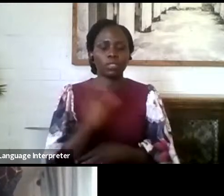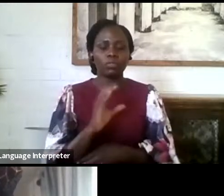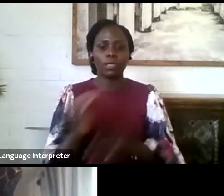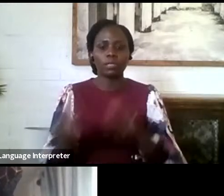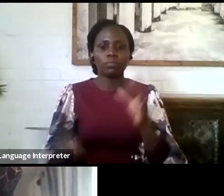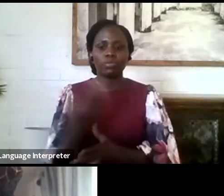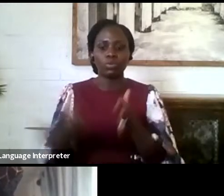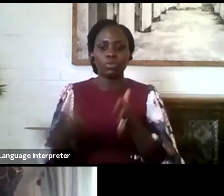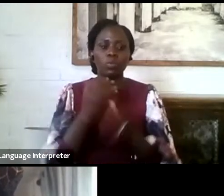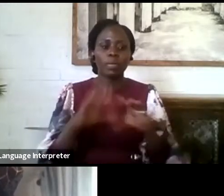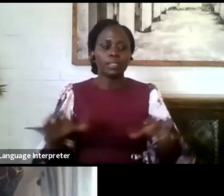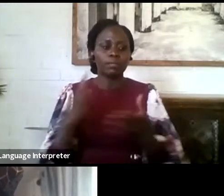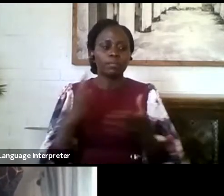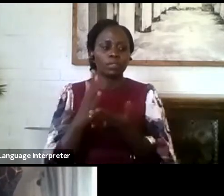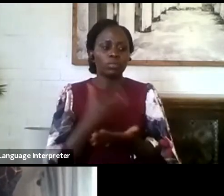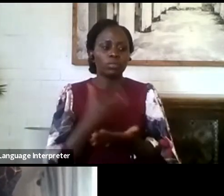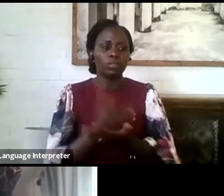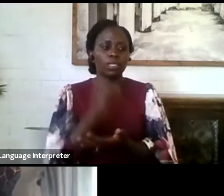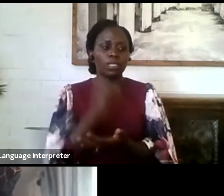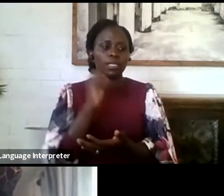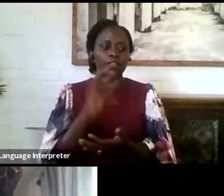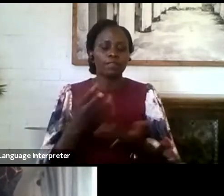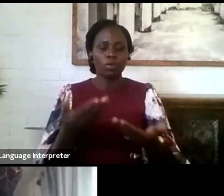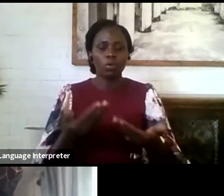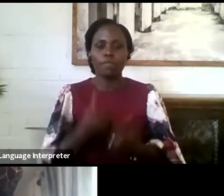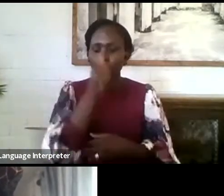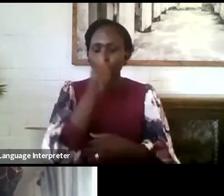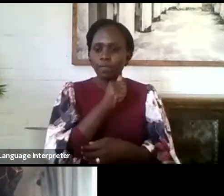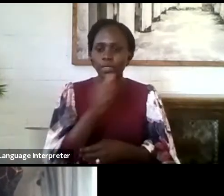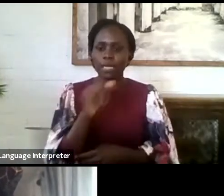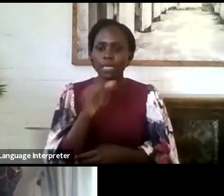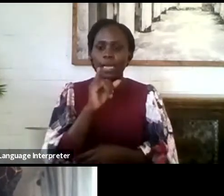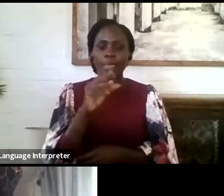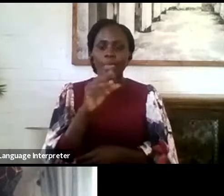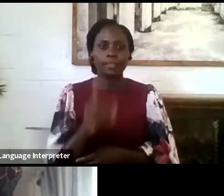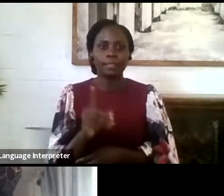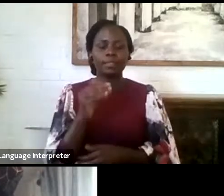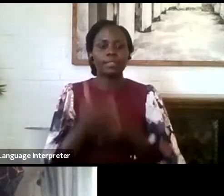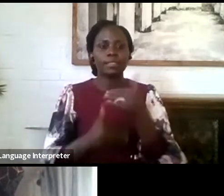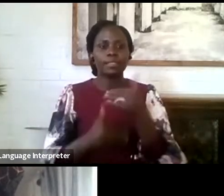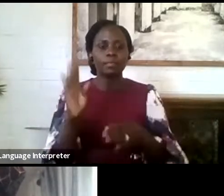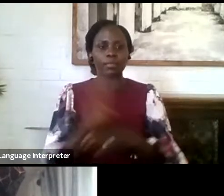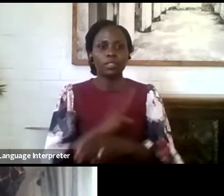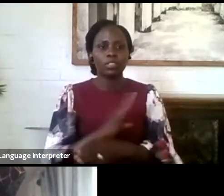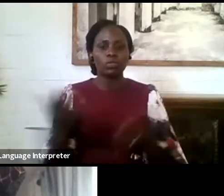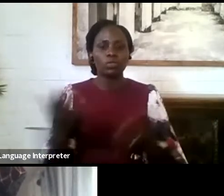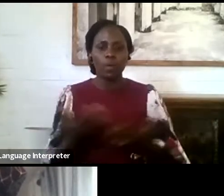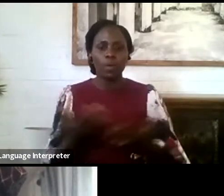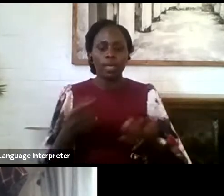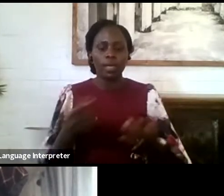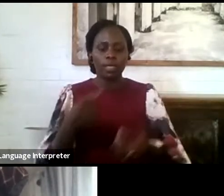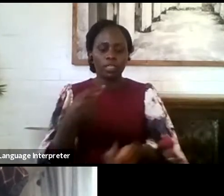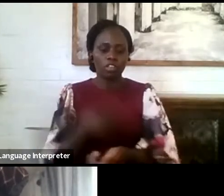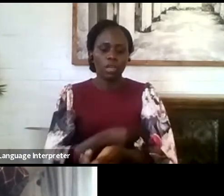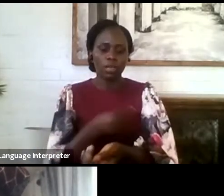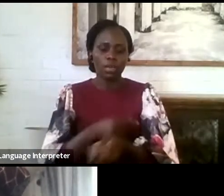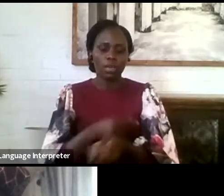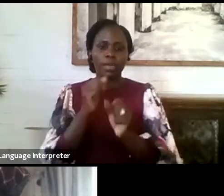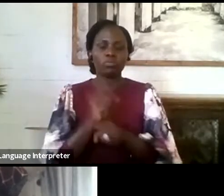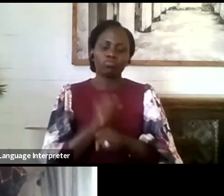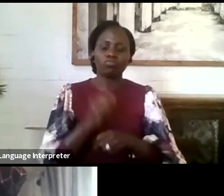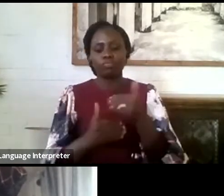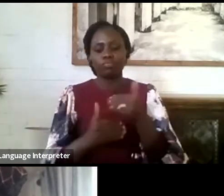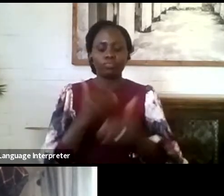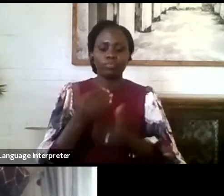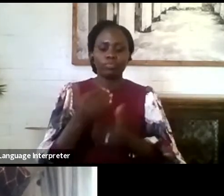interoperable continental ID systems, a business in Ghana, for instance, can operate smoothly and onboard customers in Nigeria, Cote d'Ivoire,